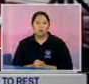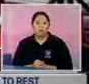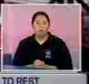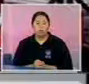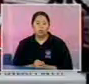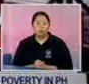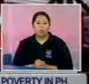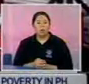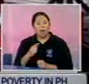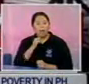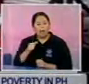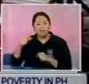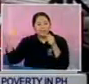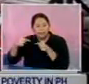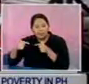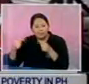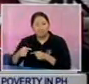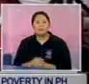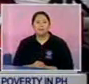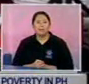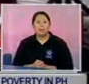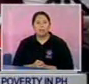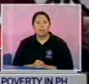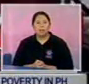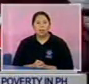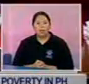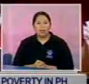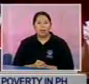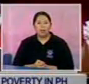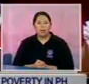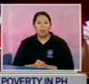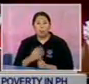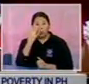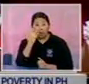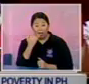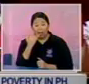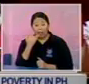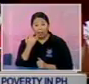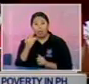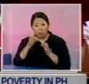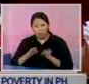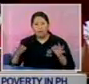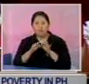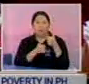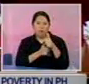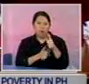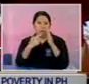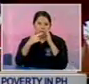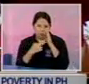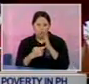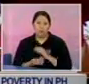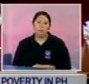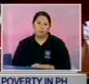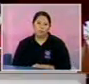henceforth we will follow the rules. Thank you, Mr. President. And I would like to state for the record that that was precisely